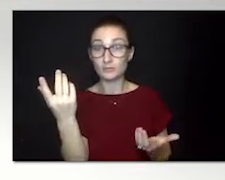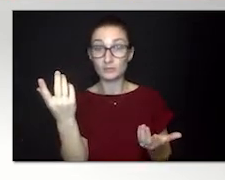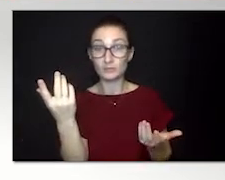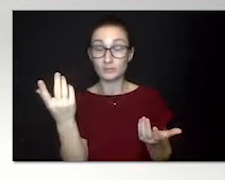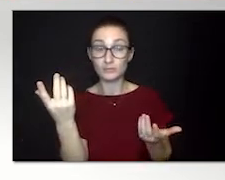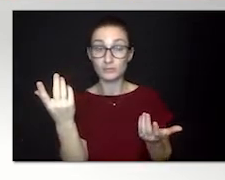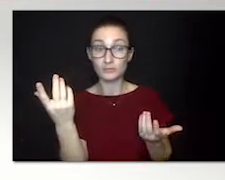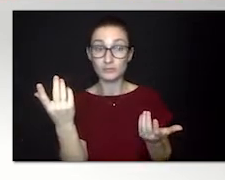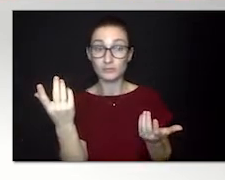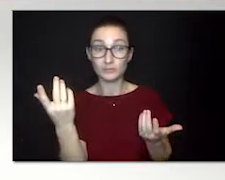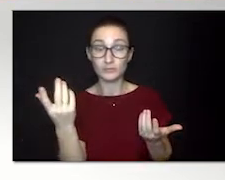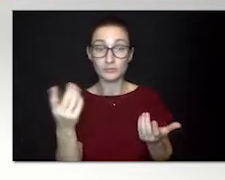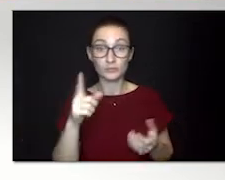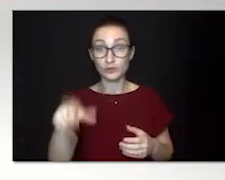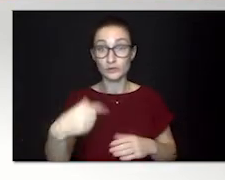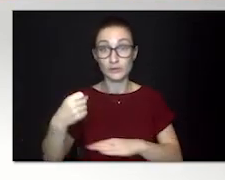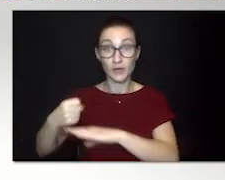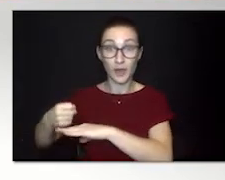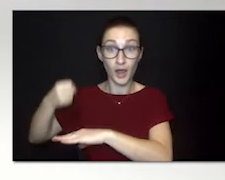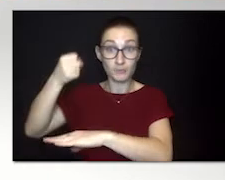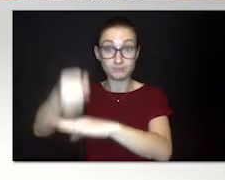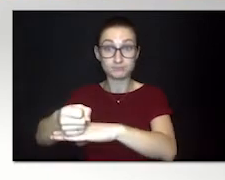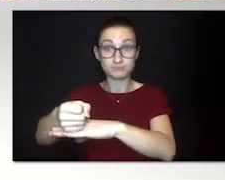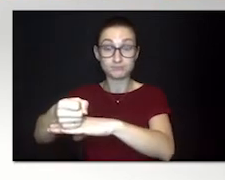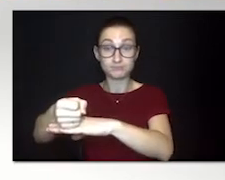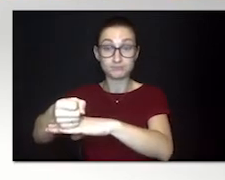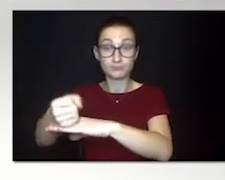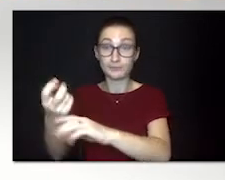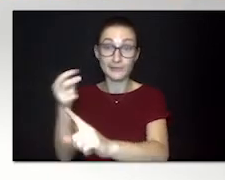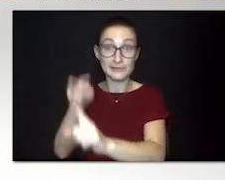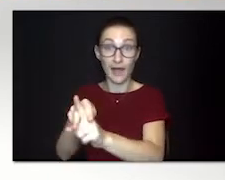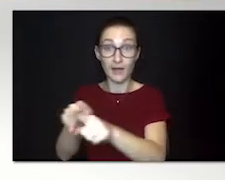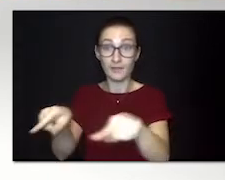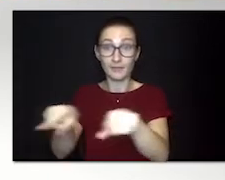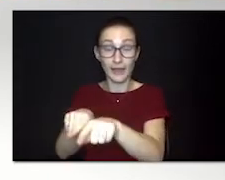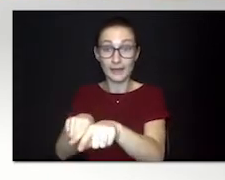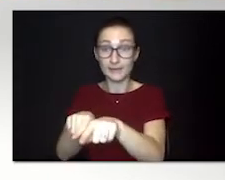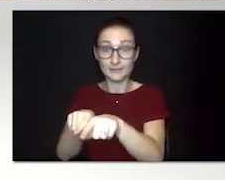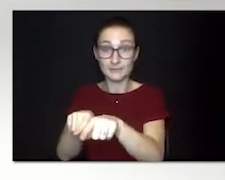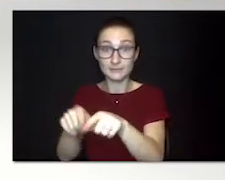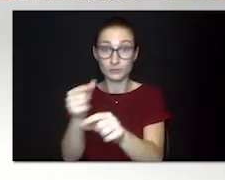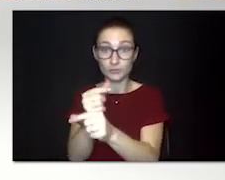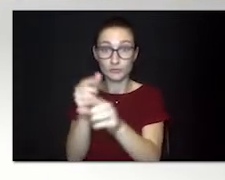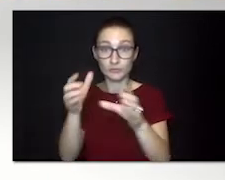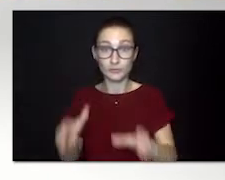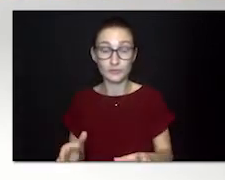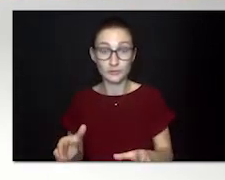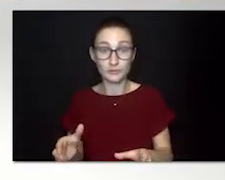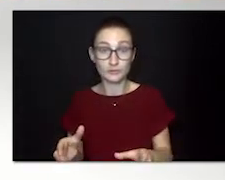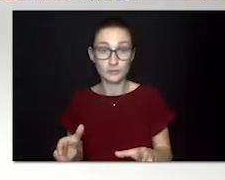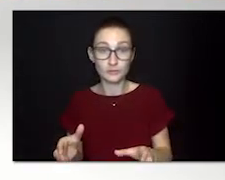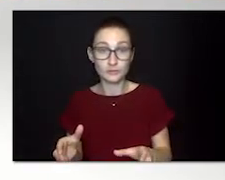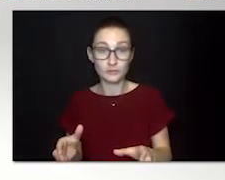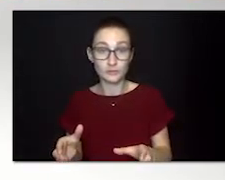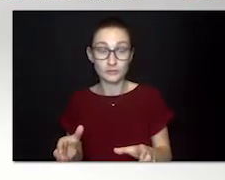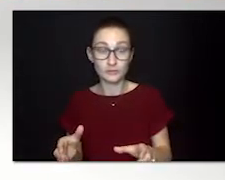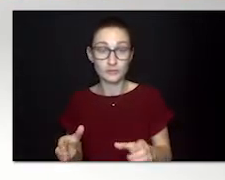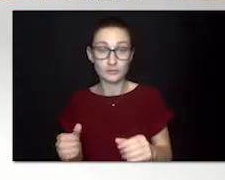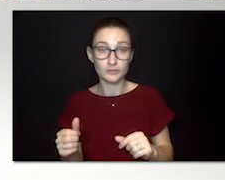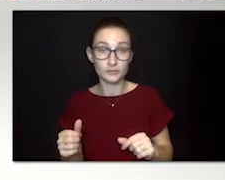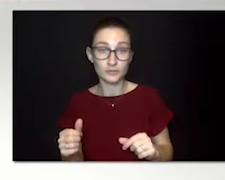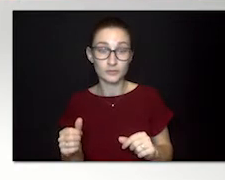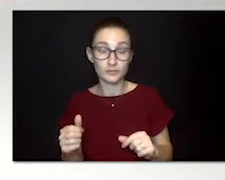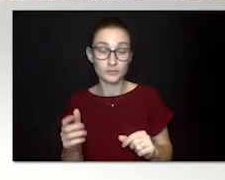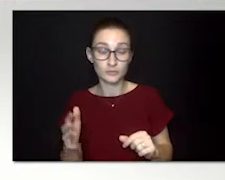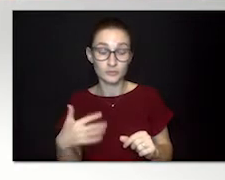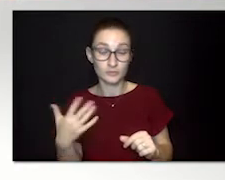was considered not in capacity was assigned by the court a Guardian. And so, you know, I'm thinking, okay, what if your plans